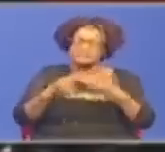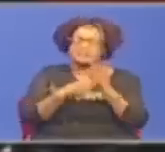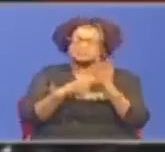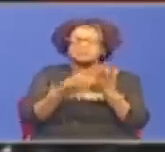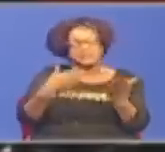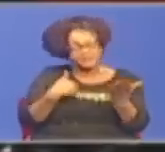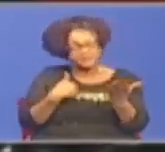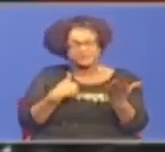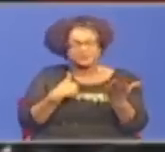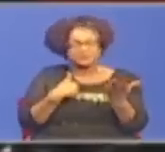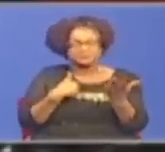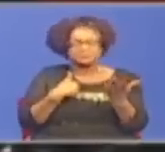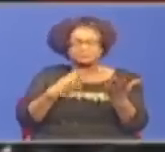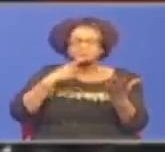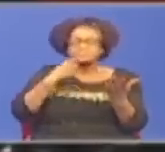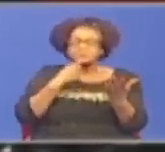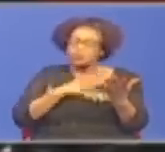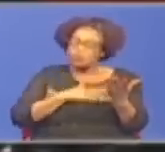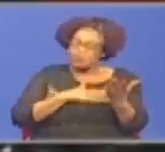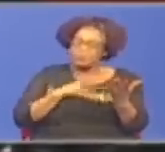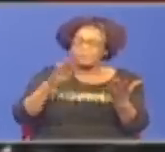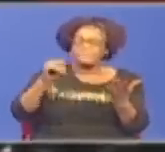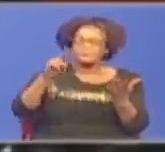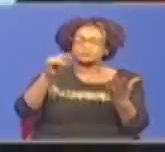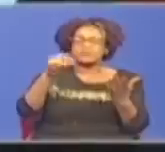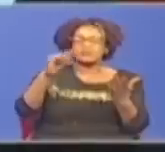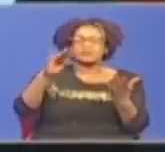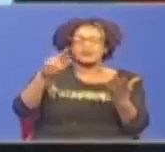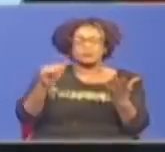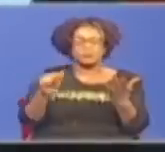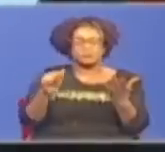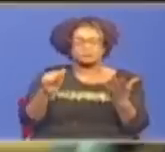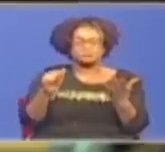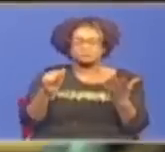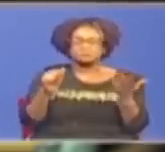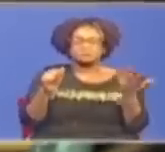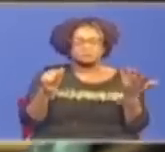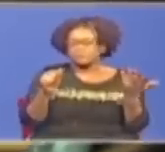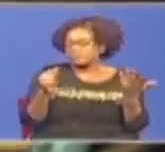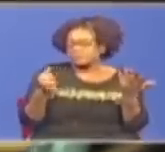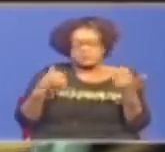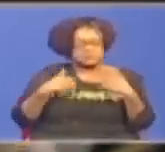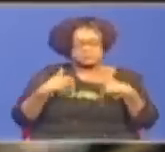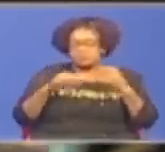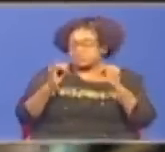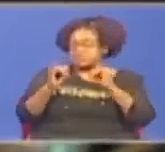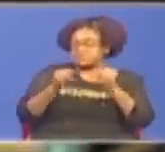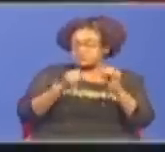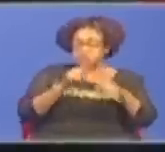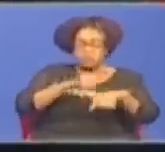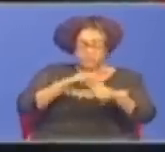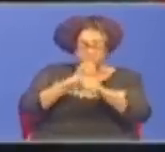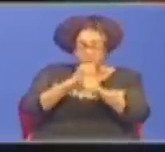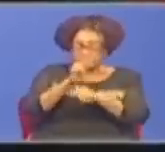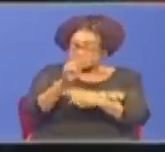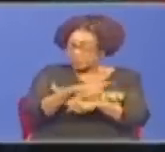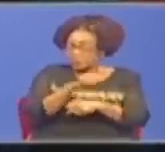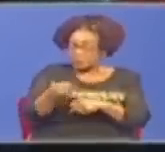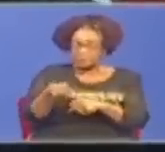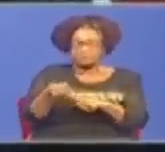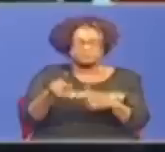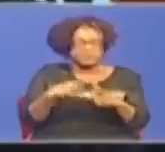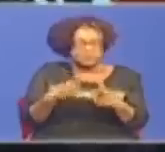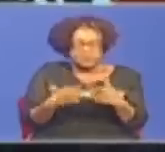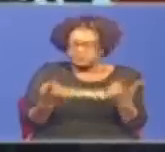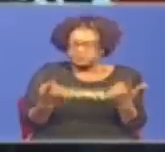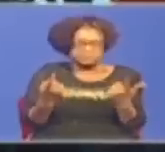CS? We've said the Honorable Mutahi Kagwe. Yes. It is up to an individual. And when you go wrong, then you don't